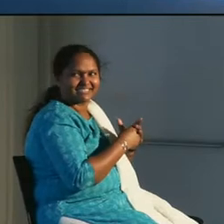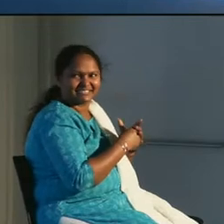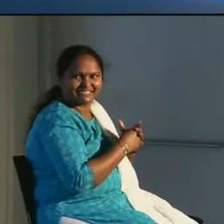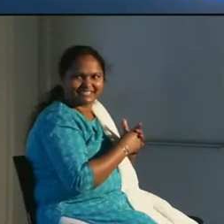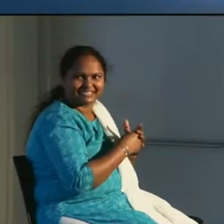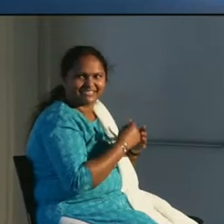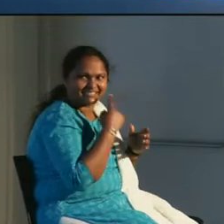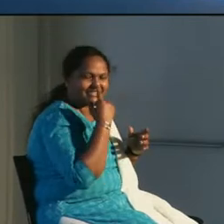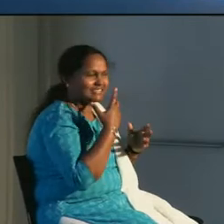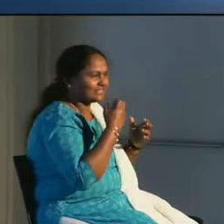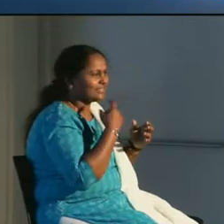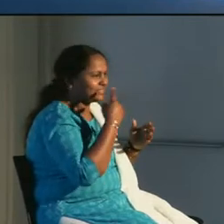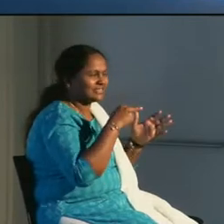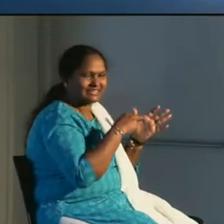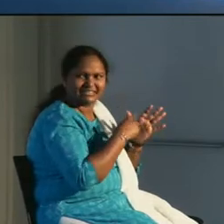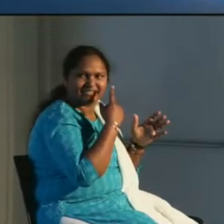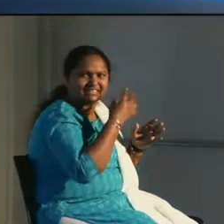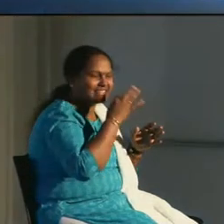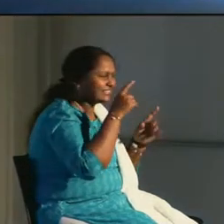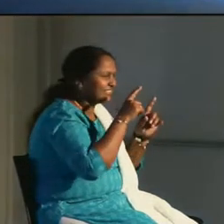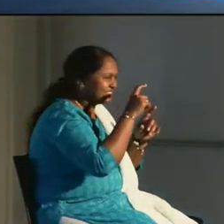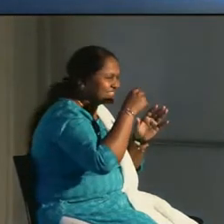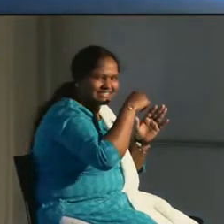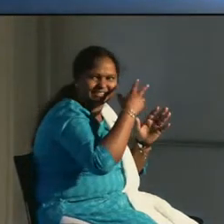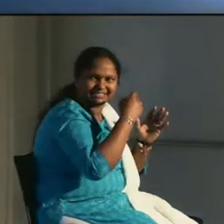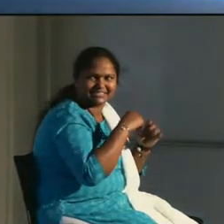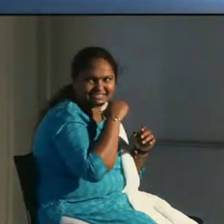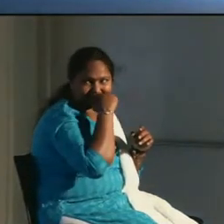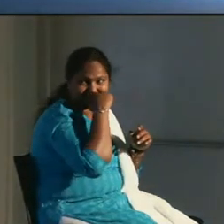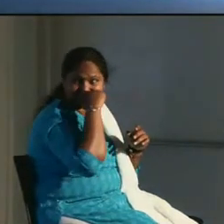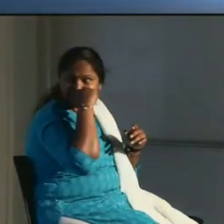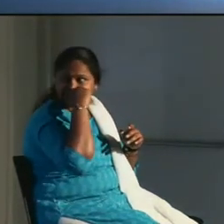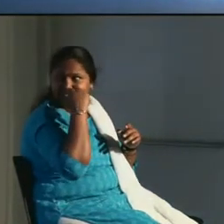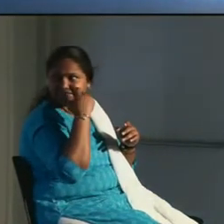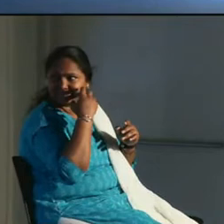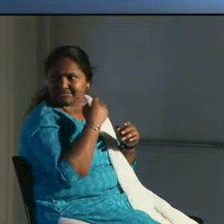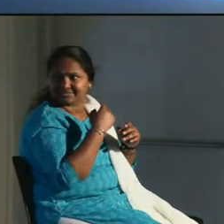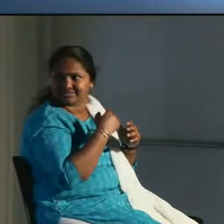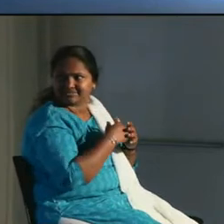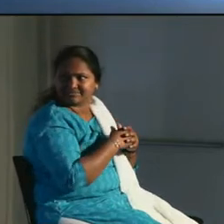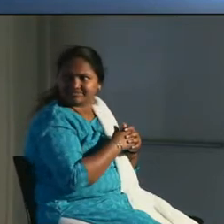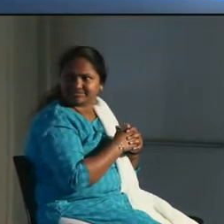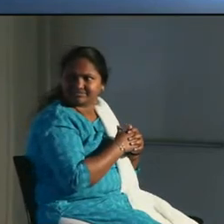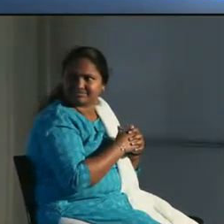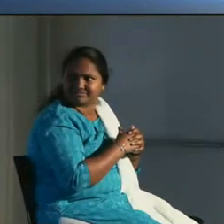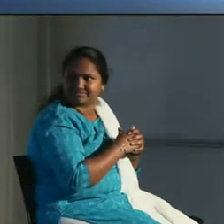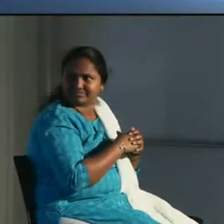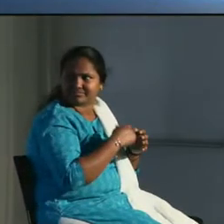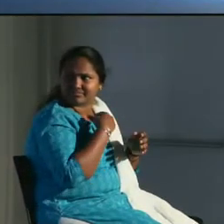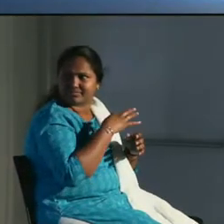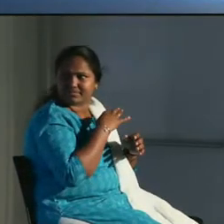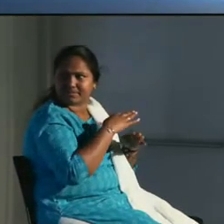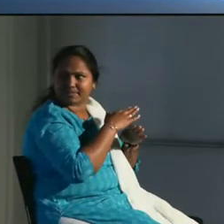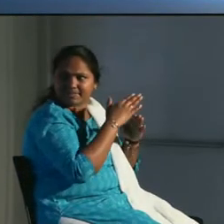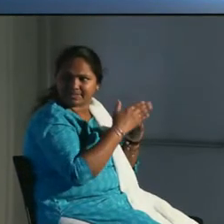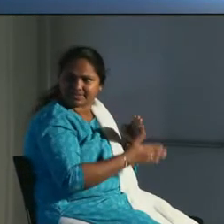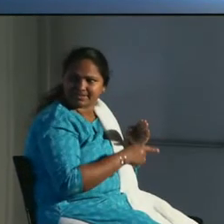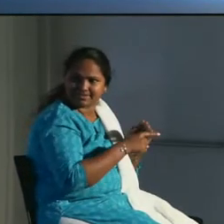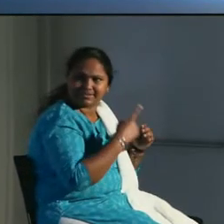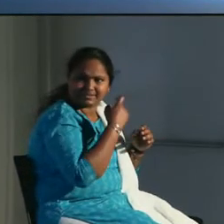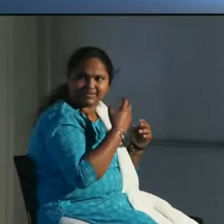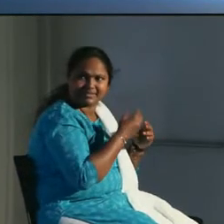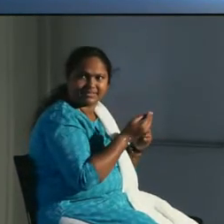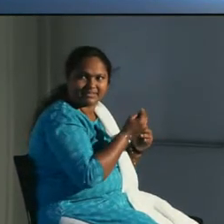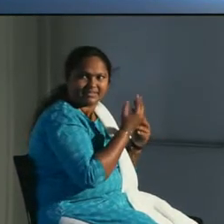very proud of it. So if you ever go to Shavakotapur, you will meet Jimon. I would like to end with this slide, with